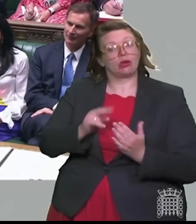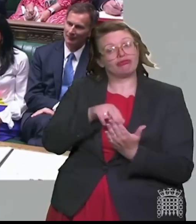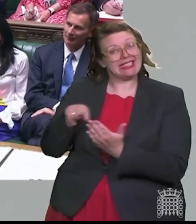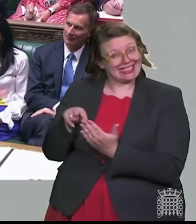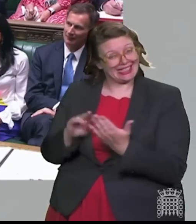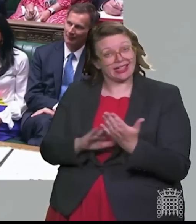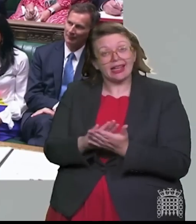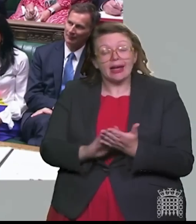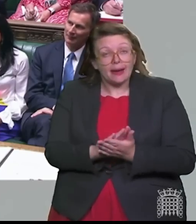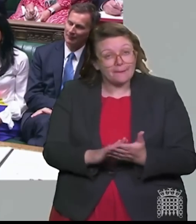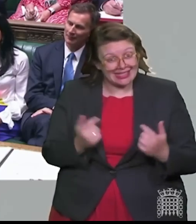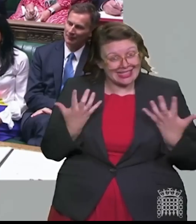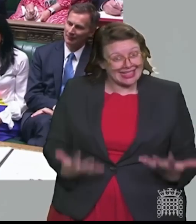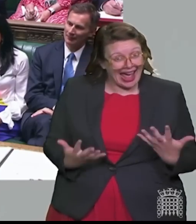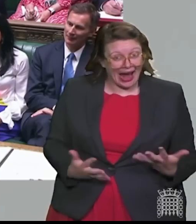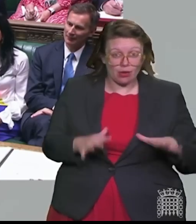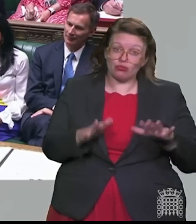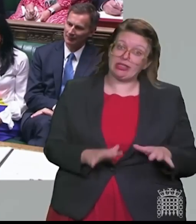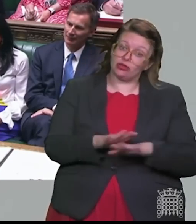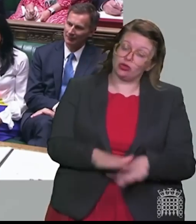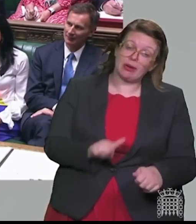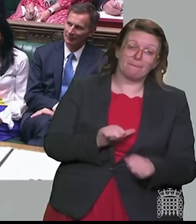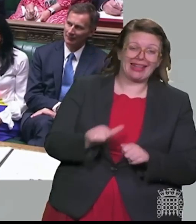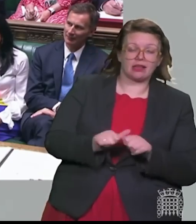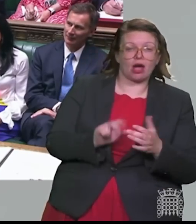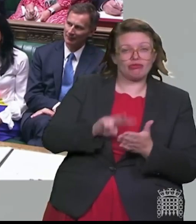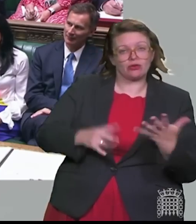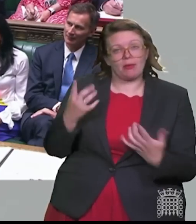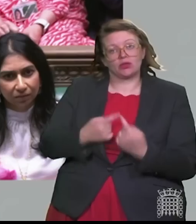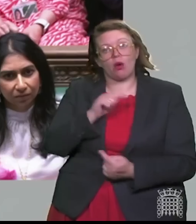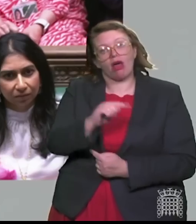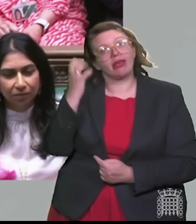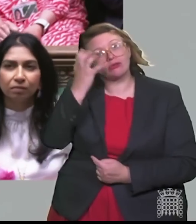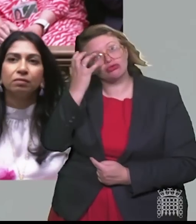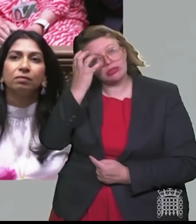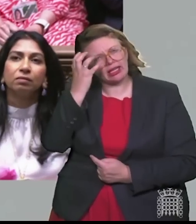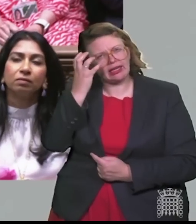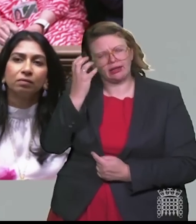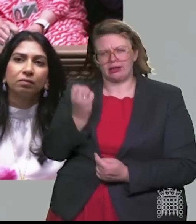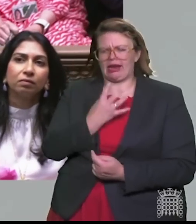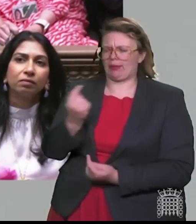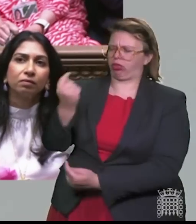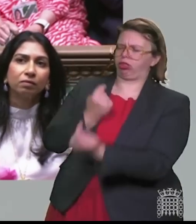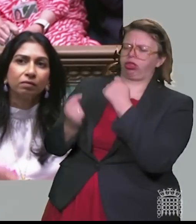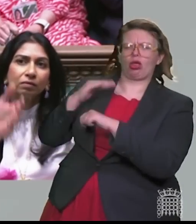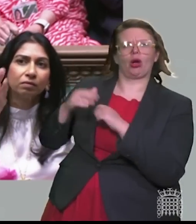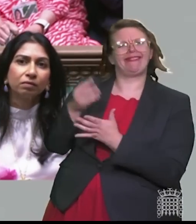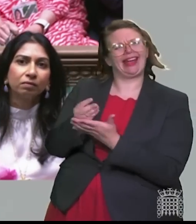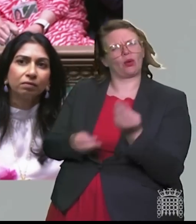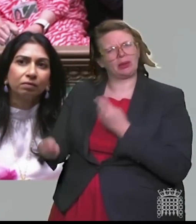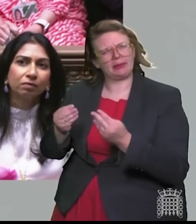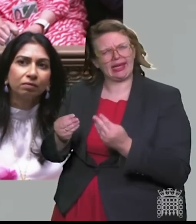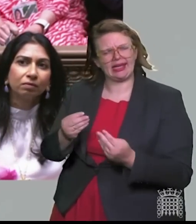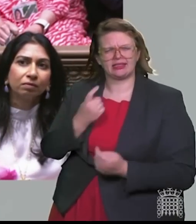that were opposed by the party opposite. He also talked about our record on the economy. And I am very surprised, Mr. Speaker, because I've